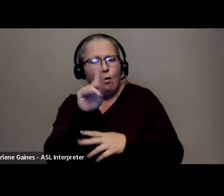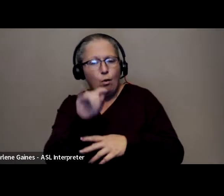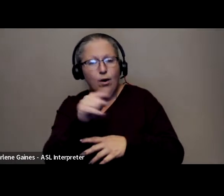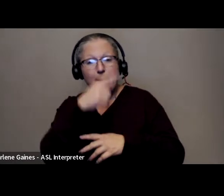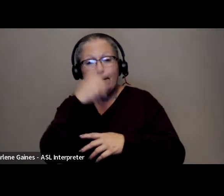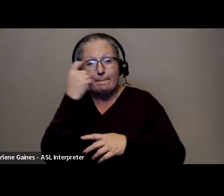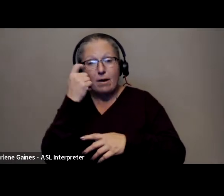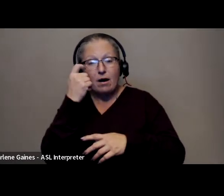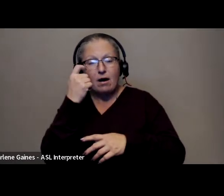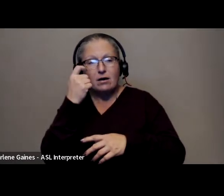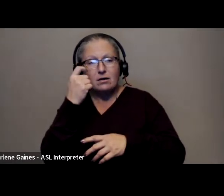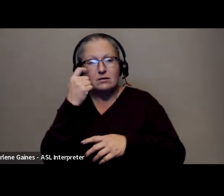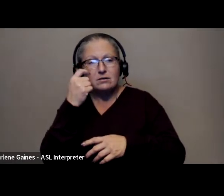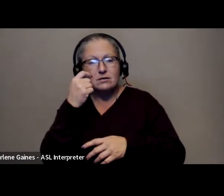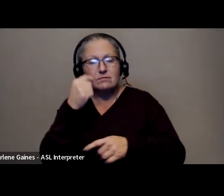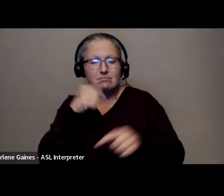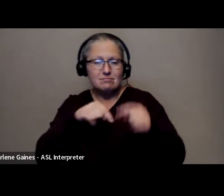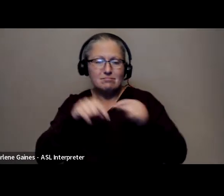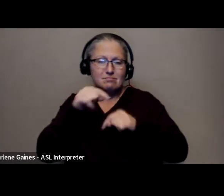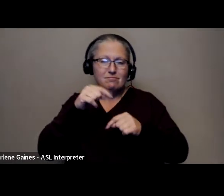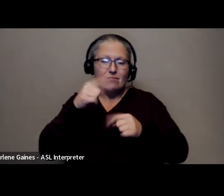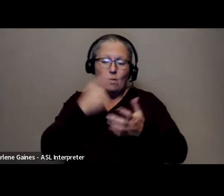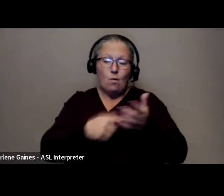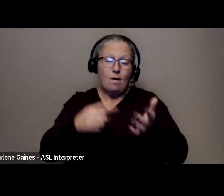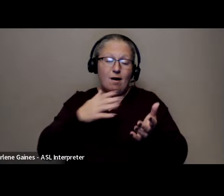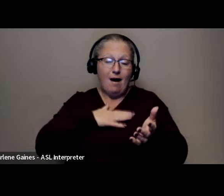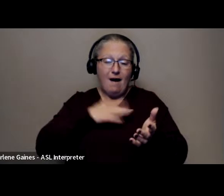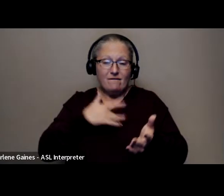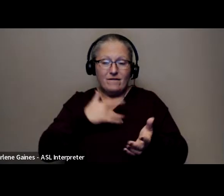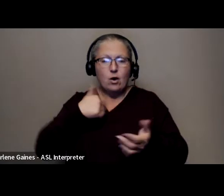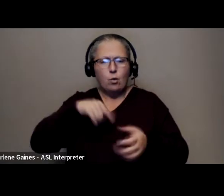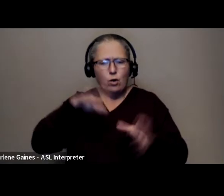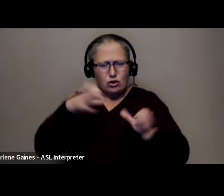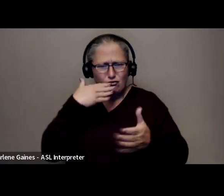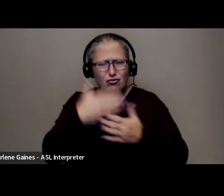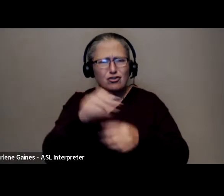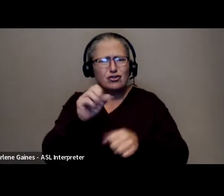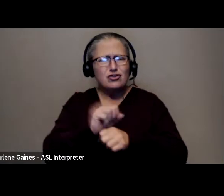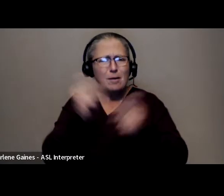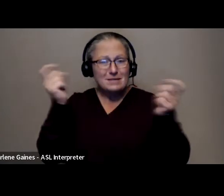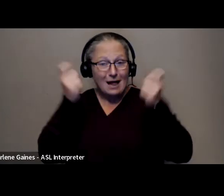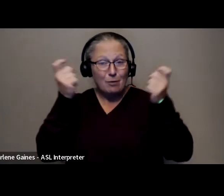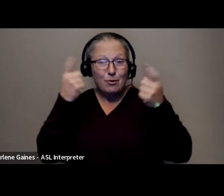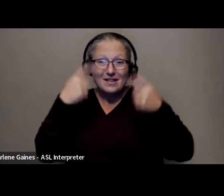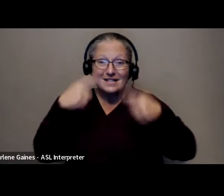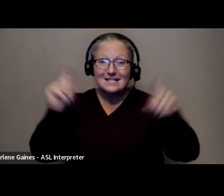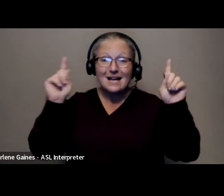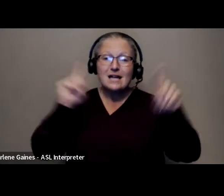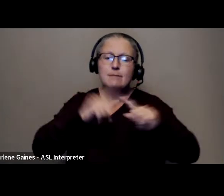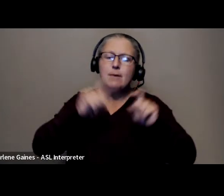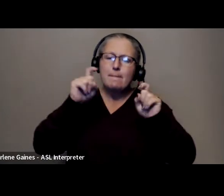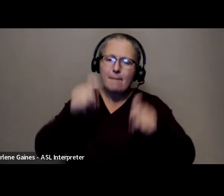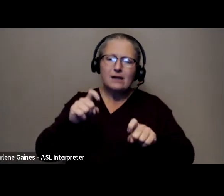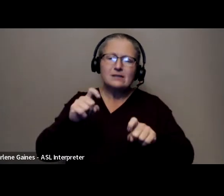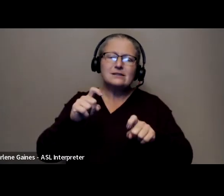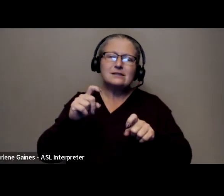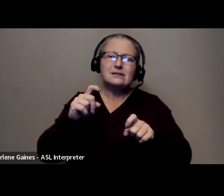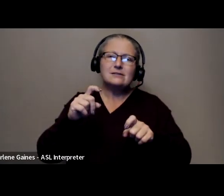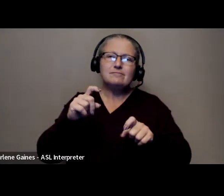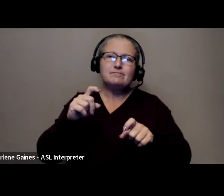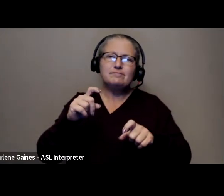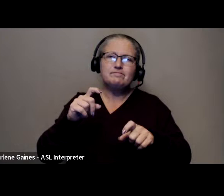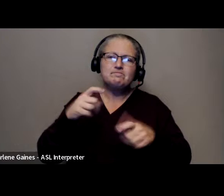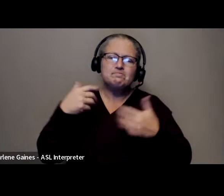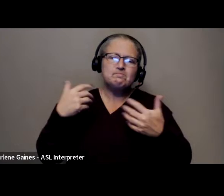because it goes back to my stance around, we do a really good job of celebrating our successes, but we need to be extremely